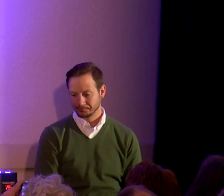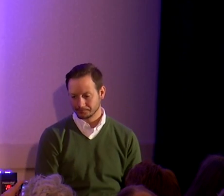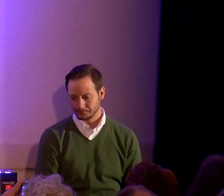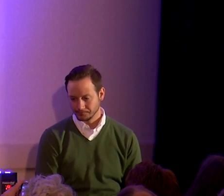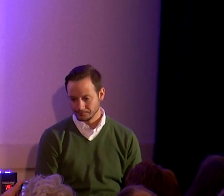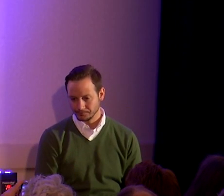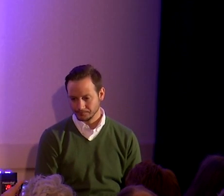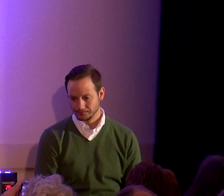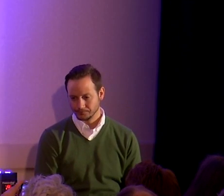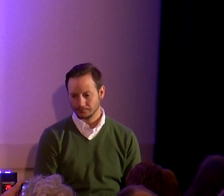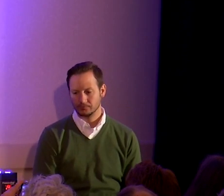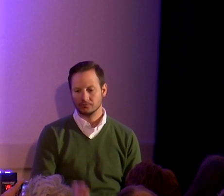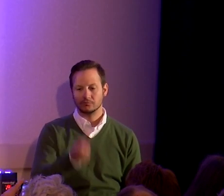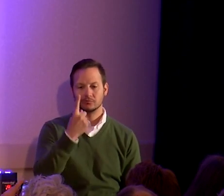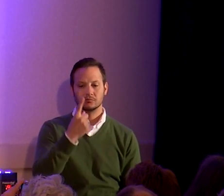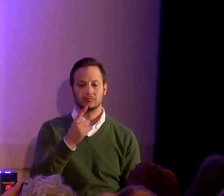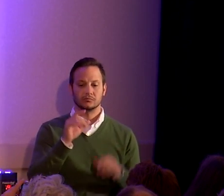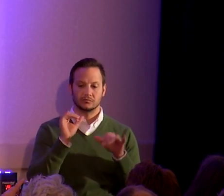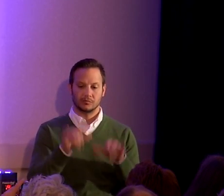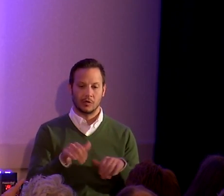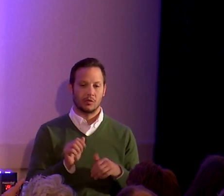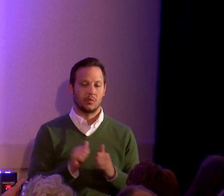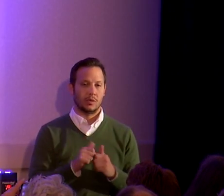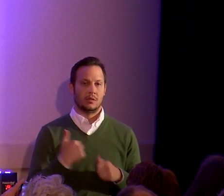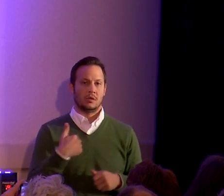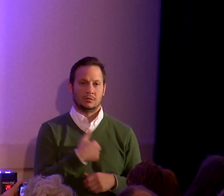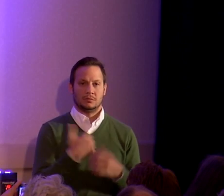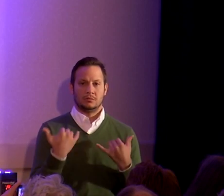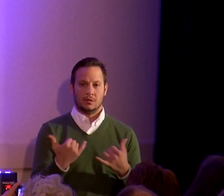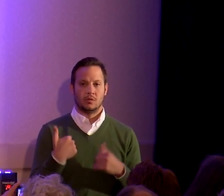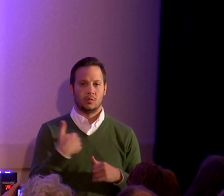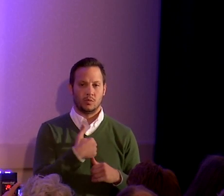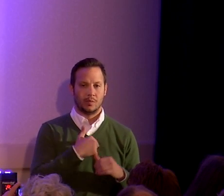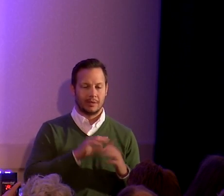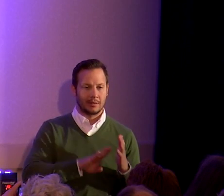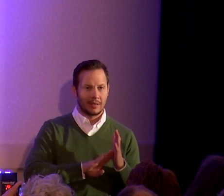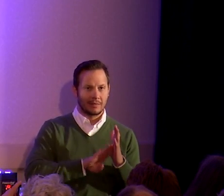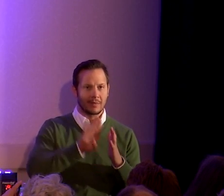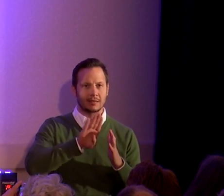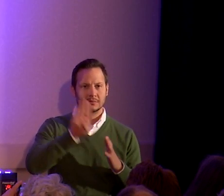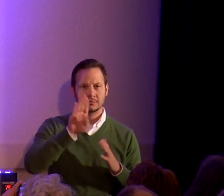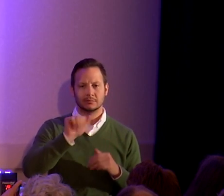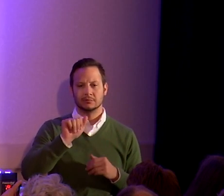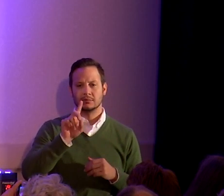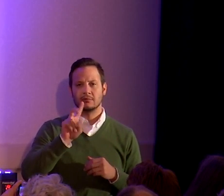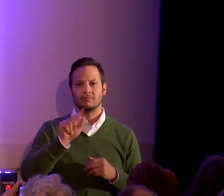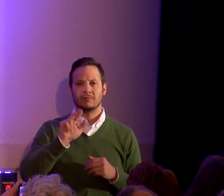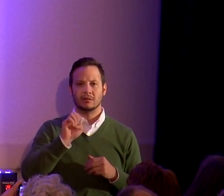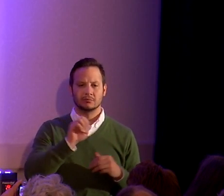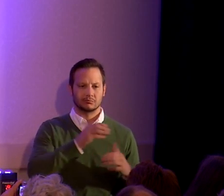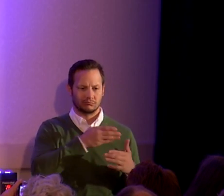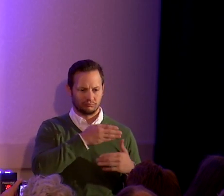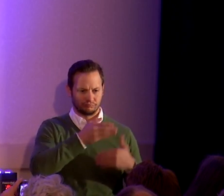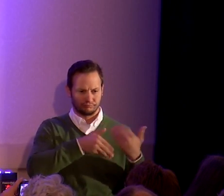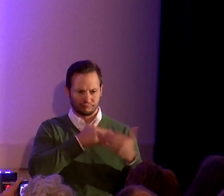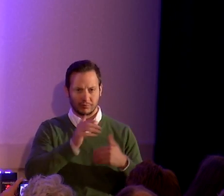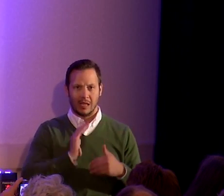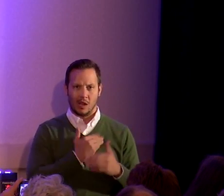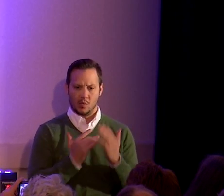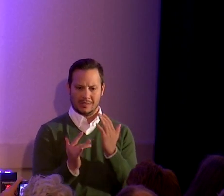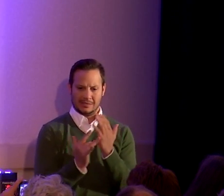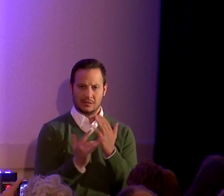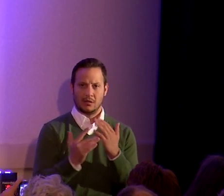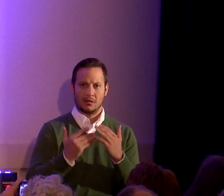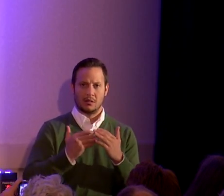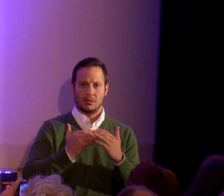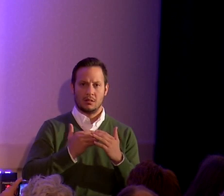we are doing the same thing in our technological progression right now. We have been advancing very steadily, and in the last 50 years, our technological progression